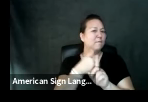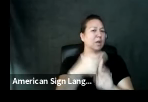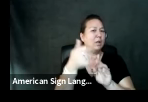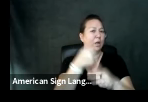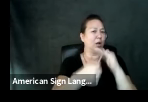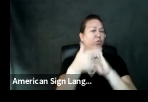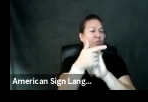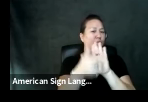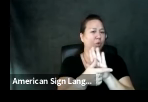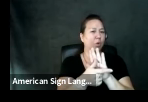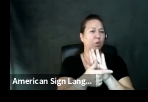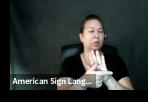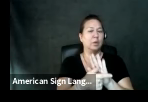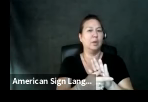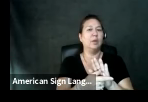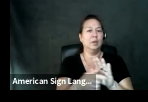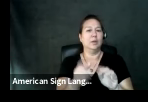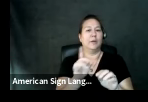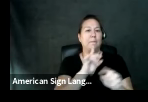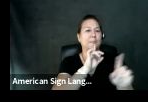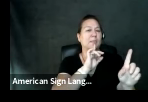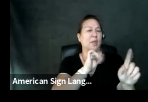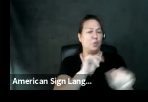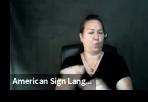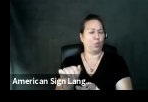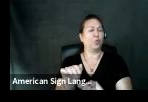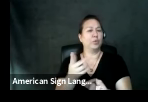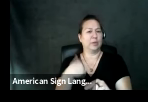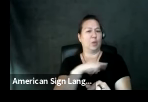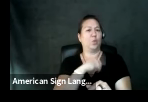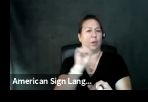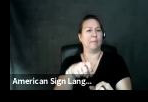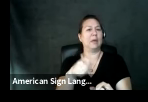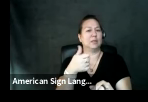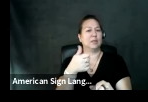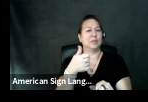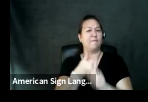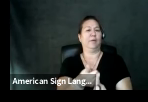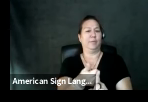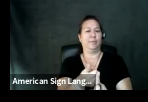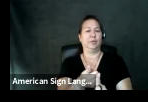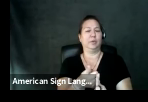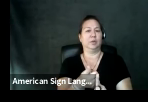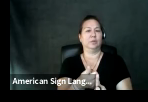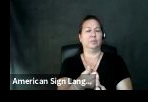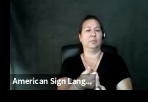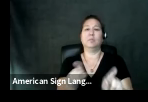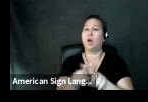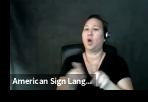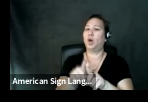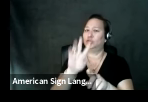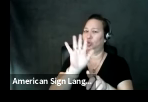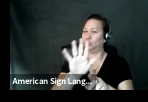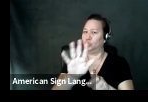orders that an order to it that is required to be discussed at the IEP meeting. And your role as a parent is